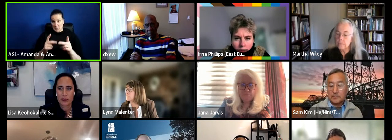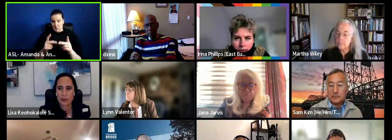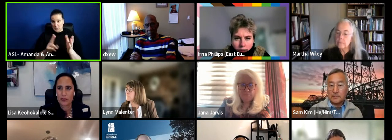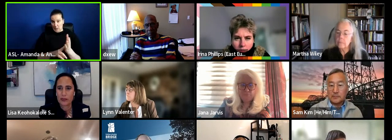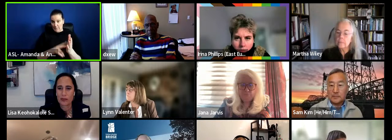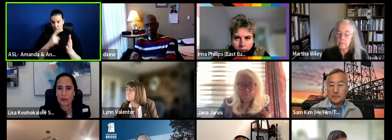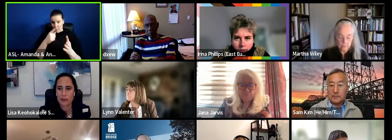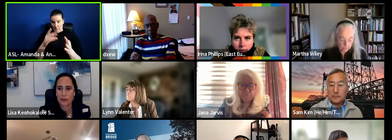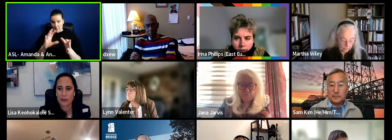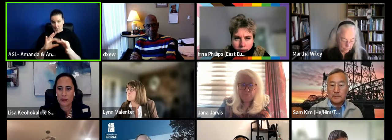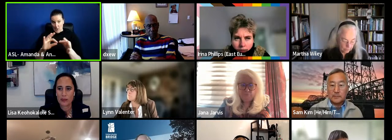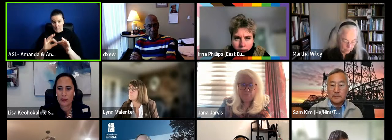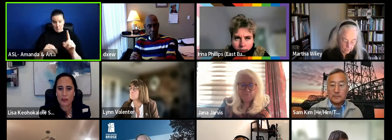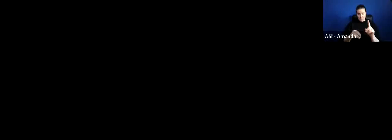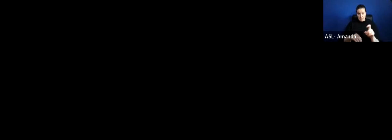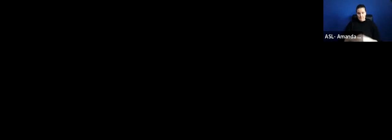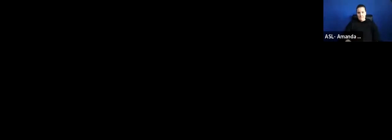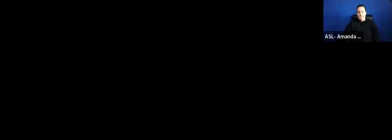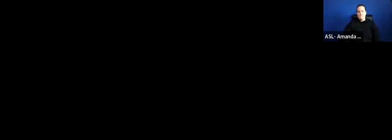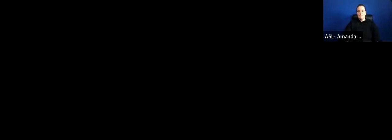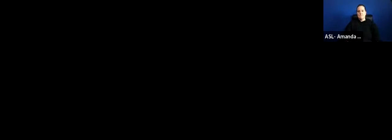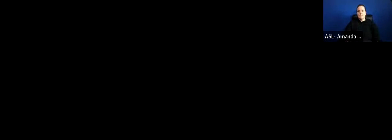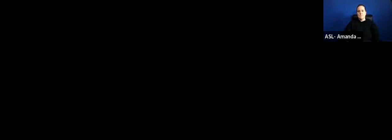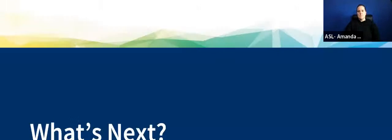public comment?